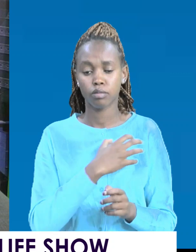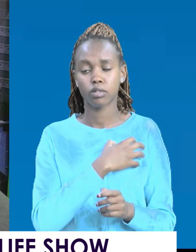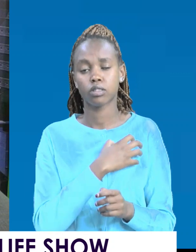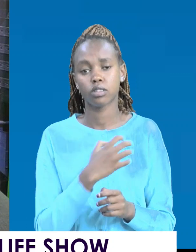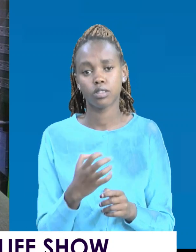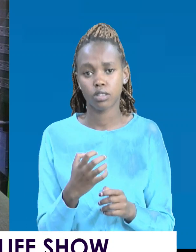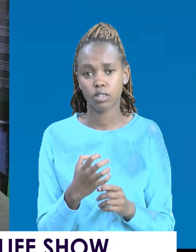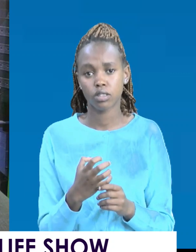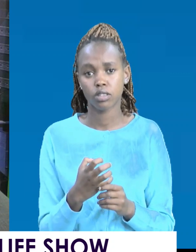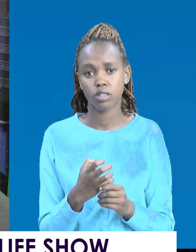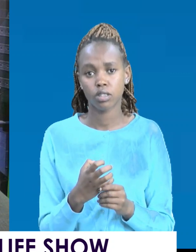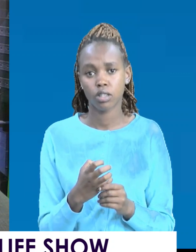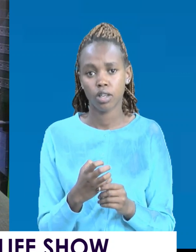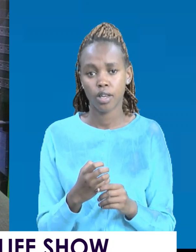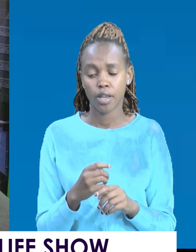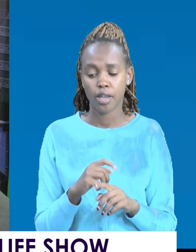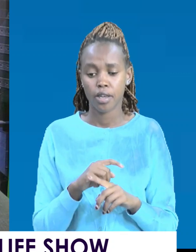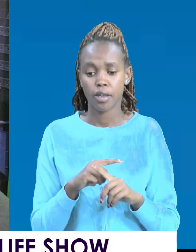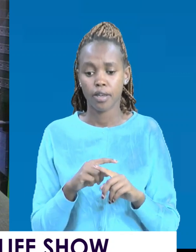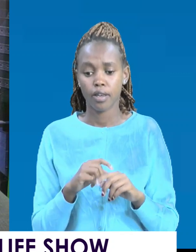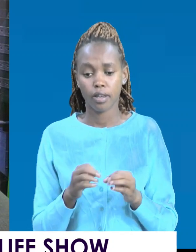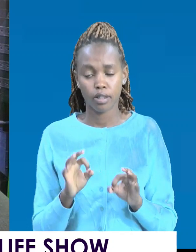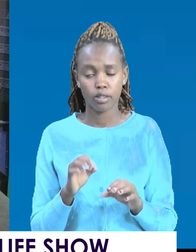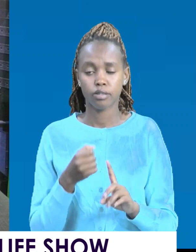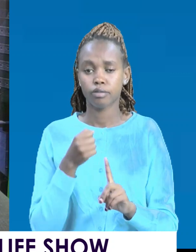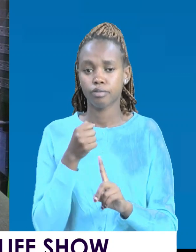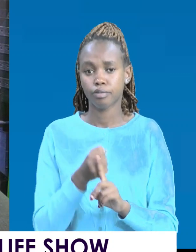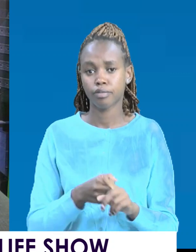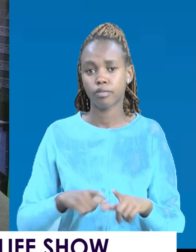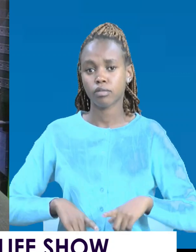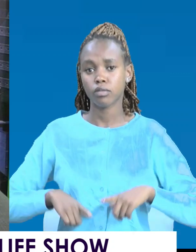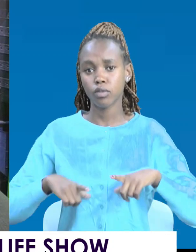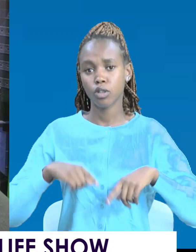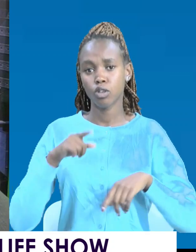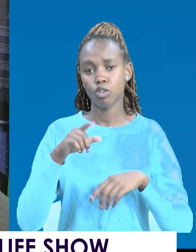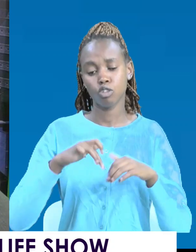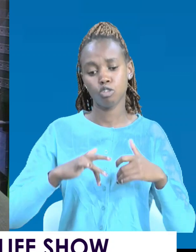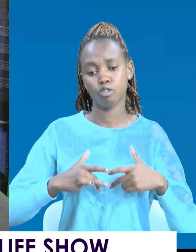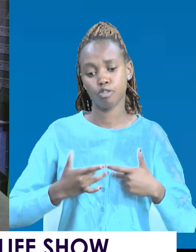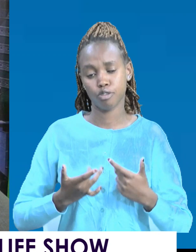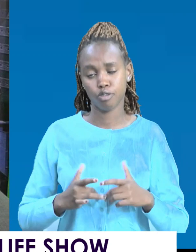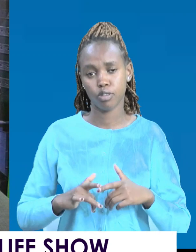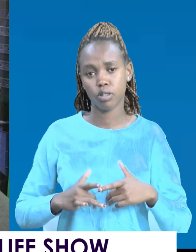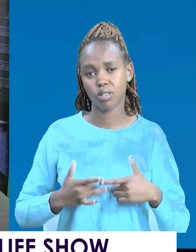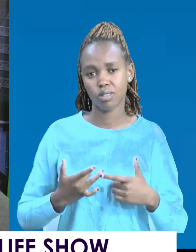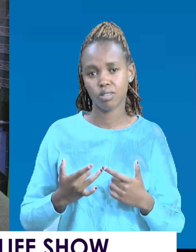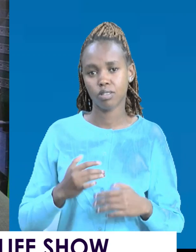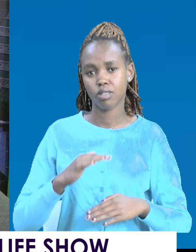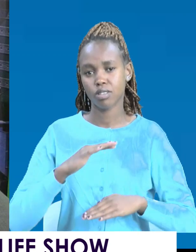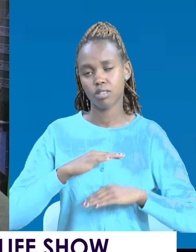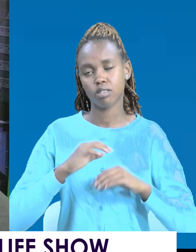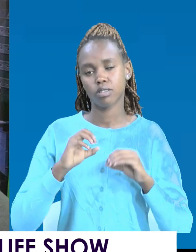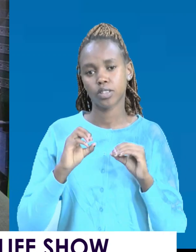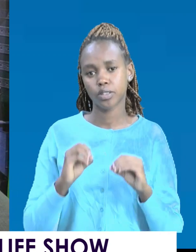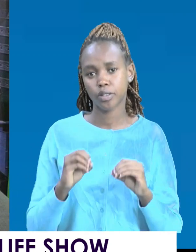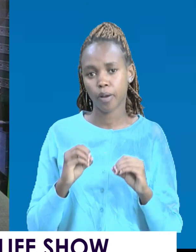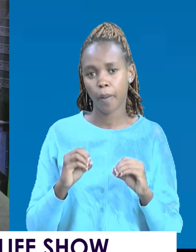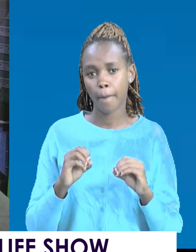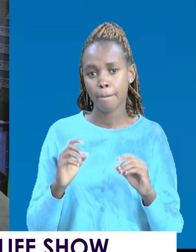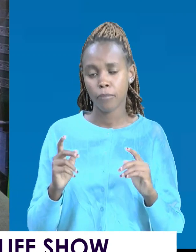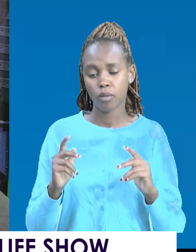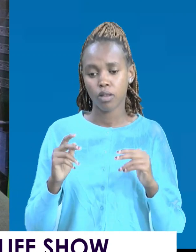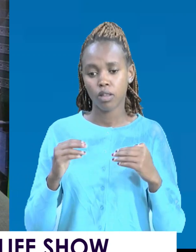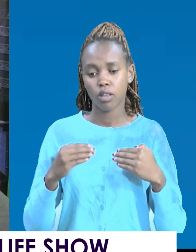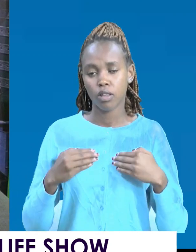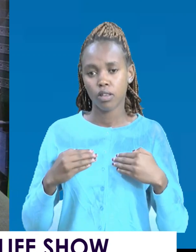accumulate, if you are not impacting lives, you will feel dissatisfied, because humanity is fashioned